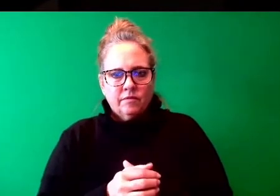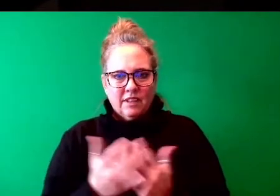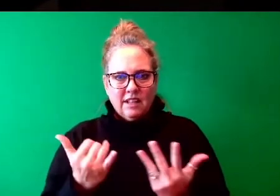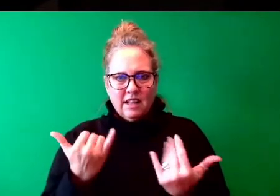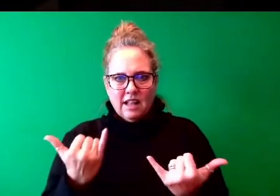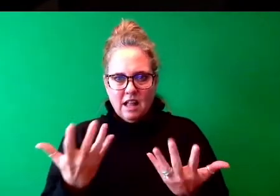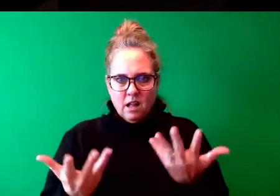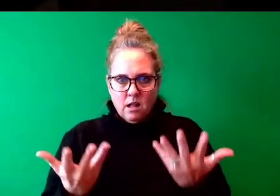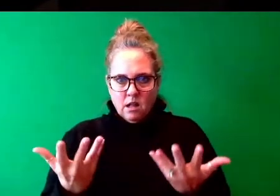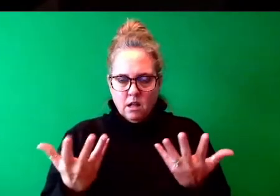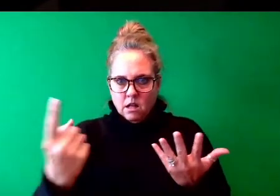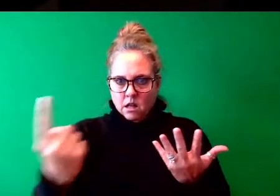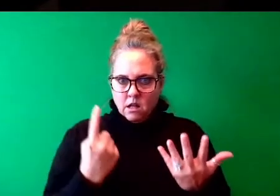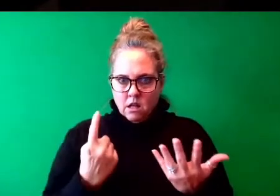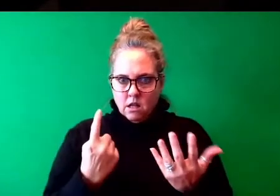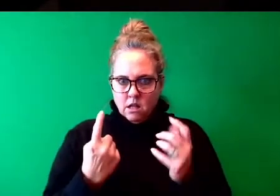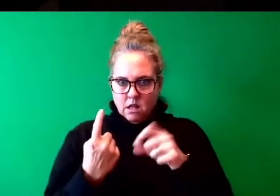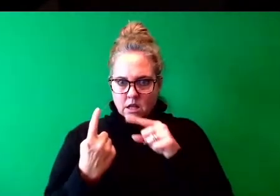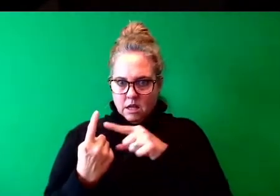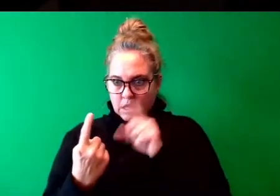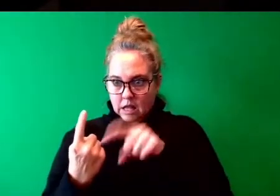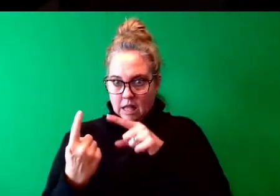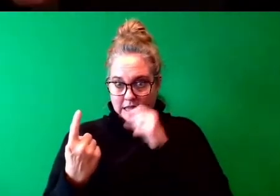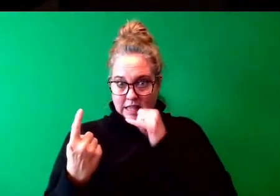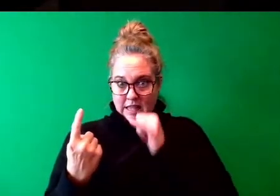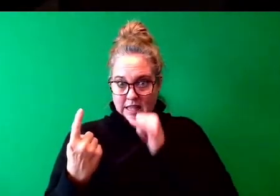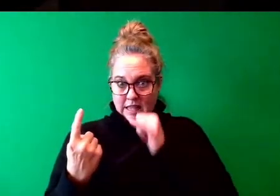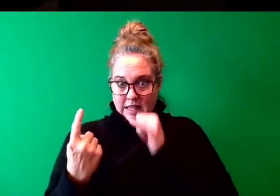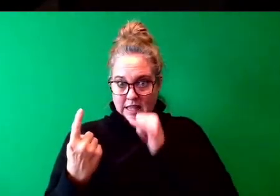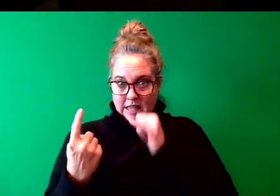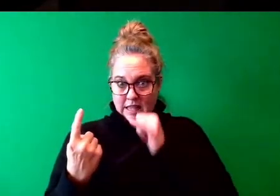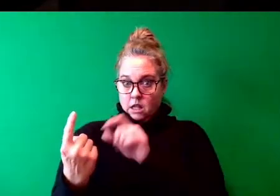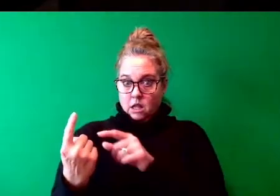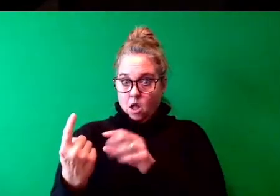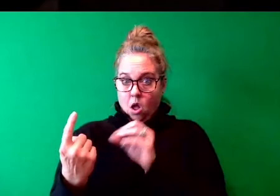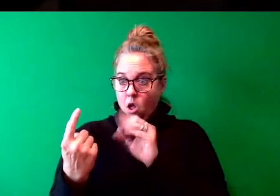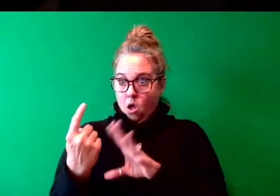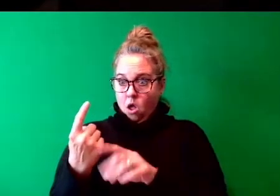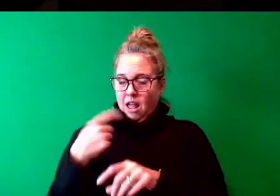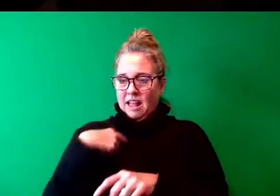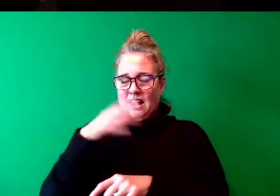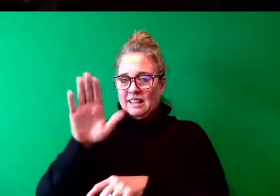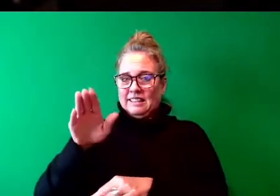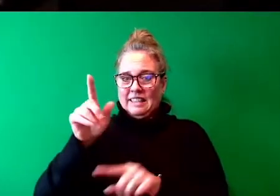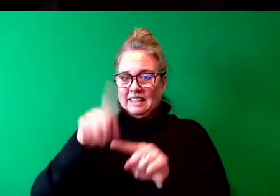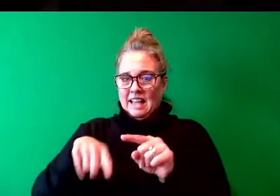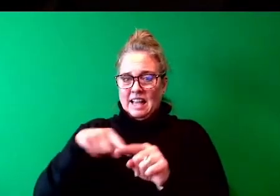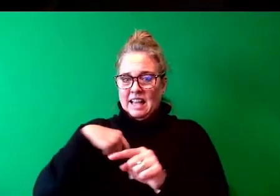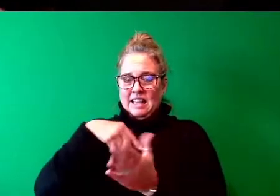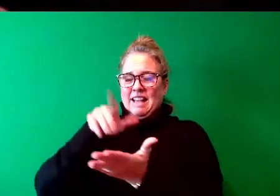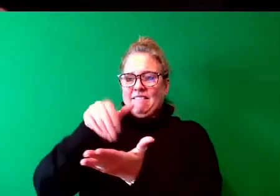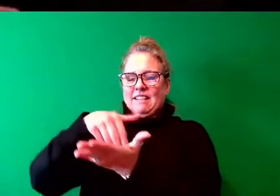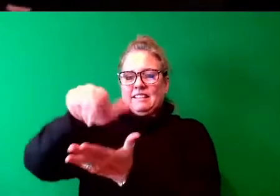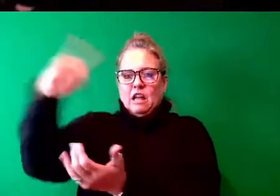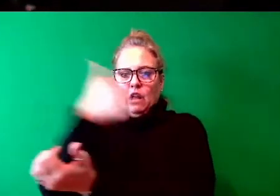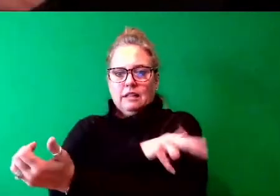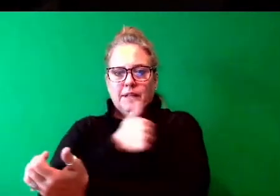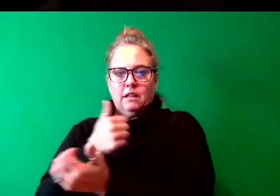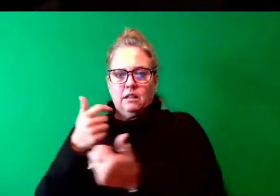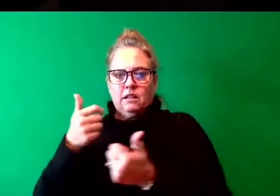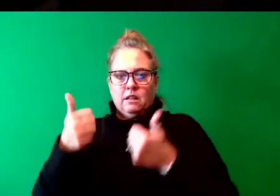take, if that is care that they cannot be provided elsewhere. But particularly for